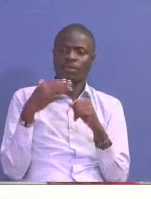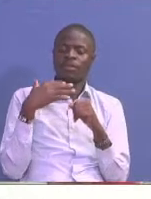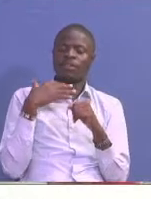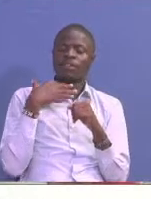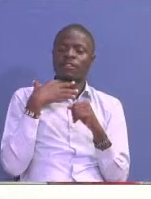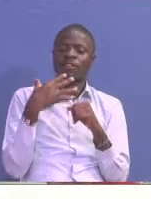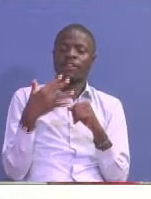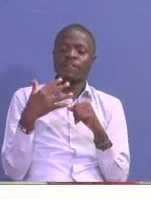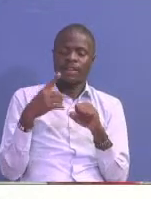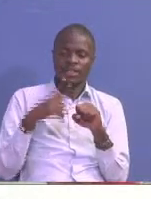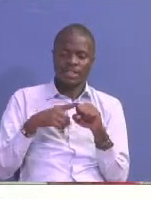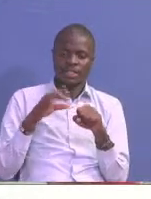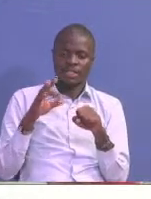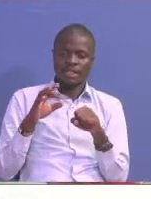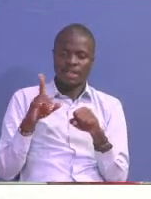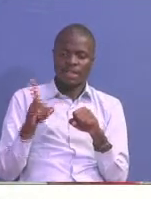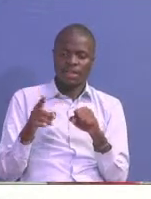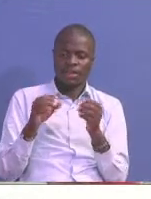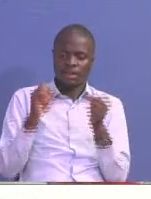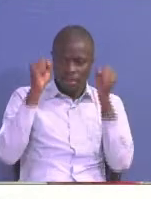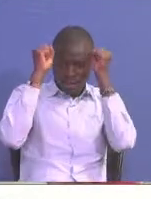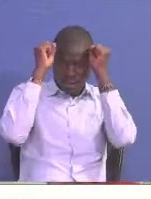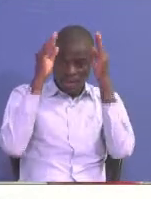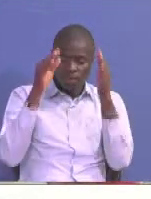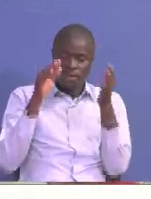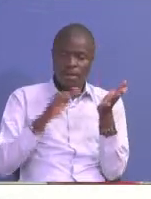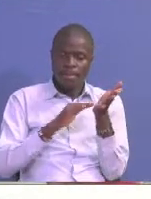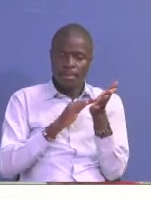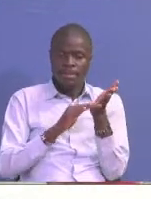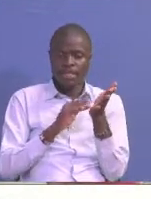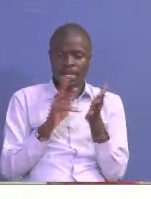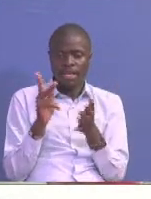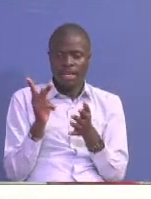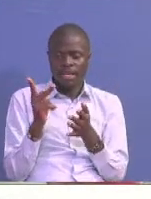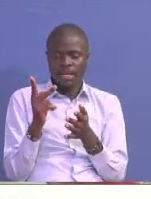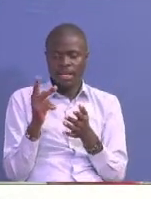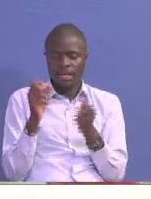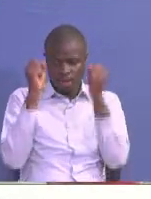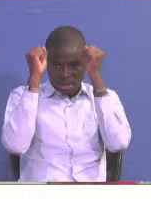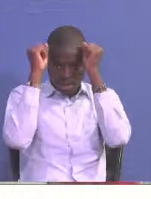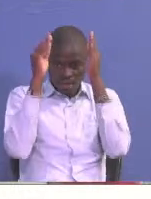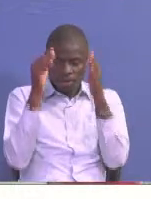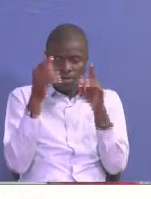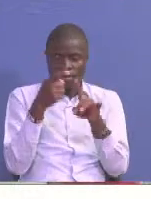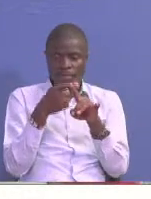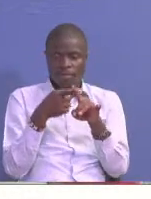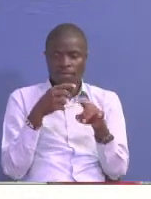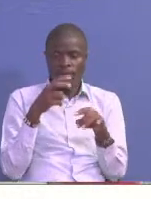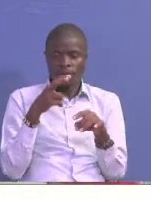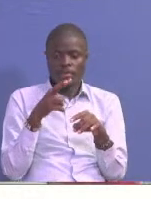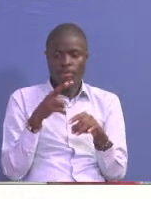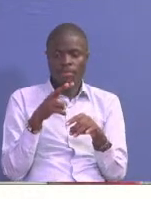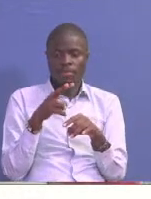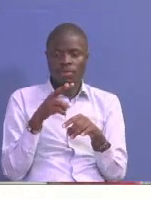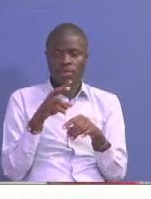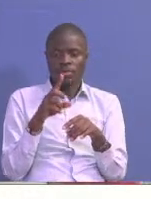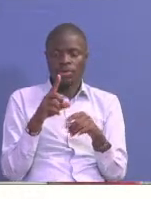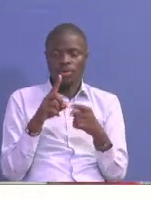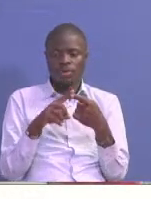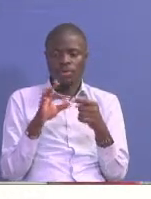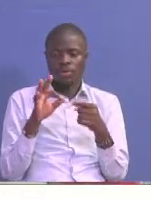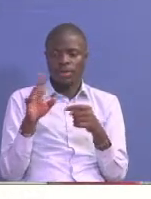563,000 students. And these are basically Kenyan students. From 2,000, 3,000